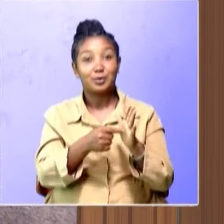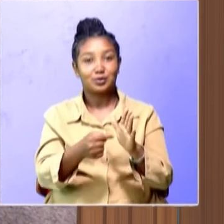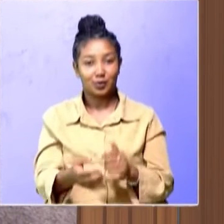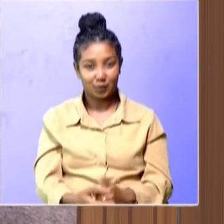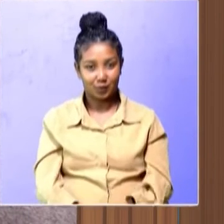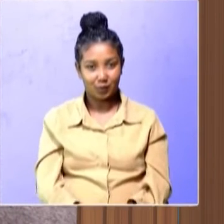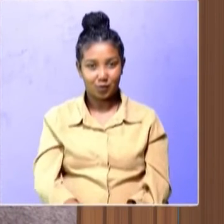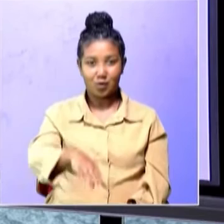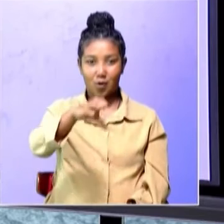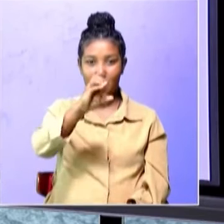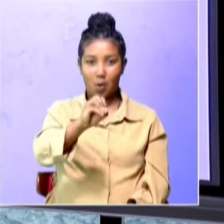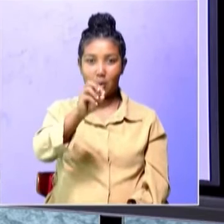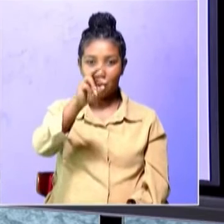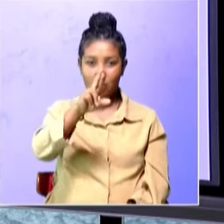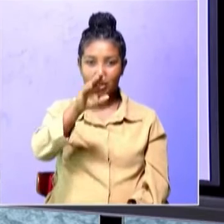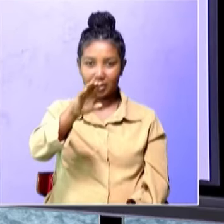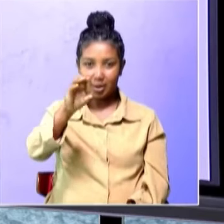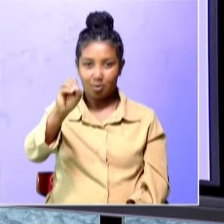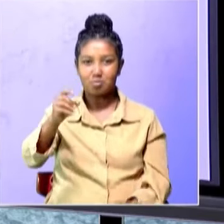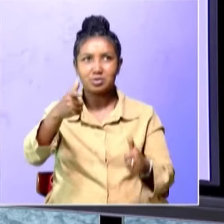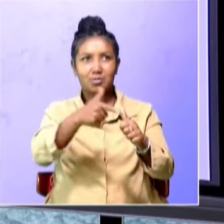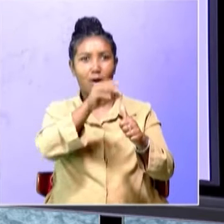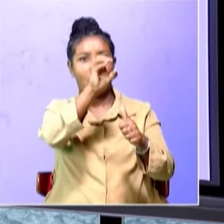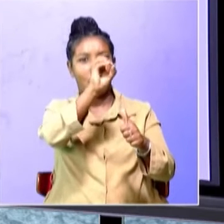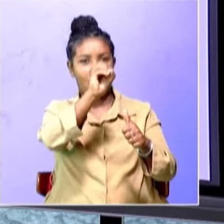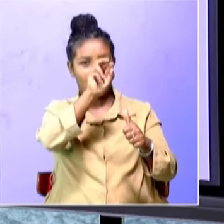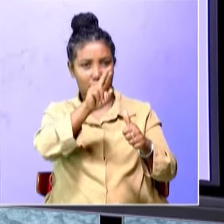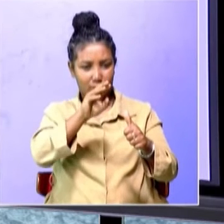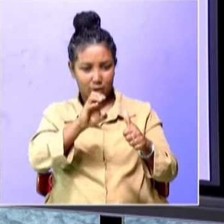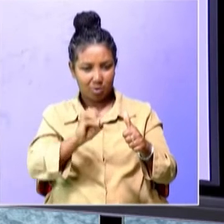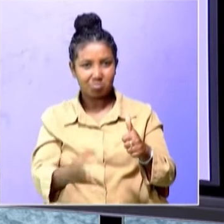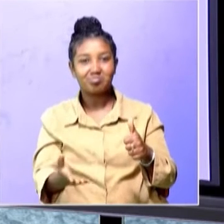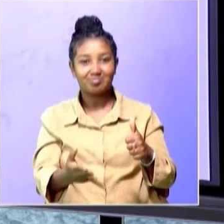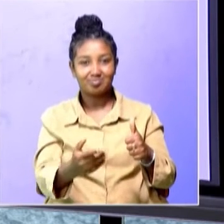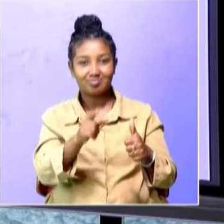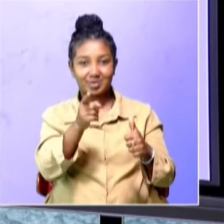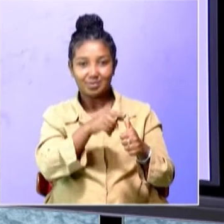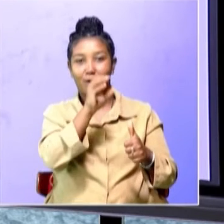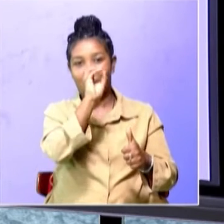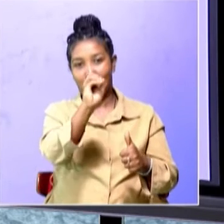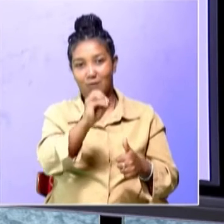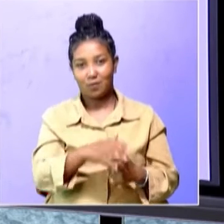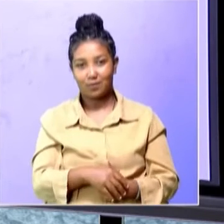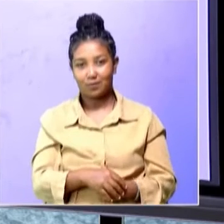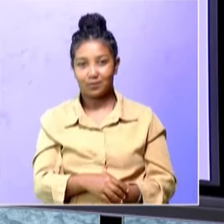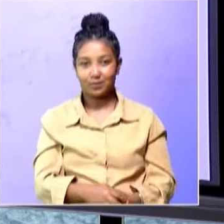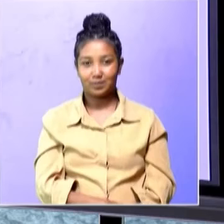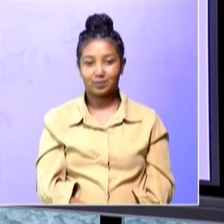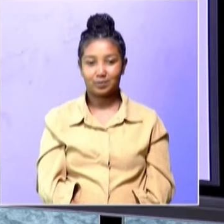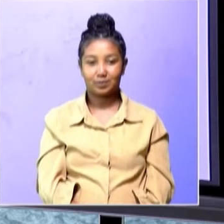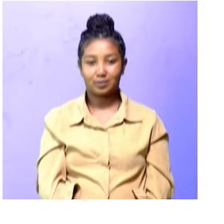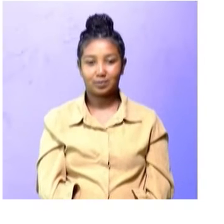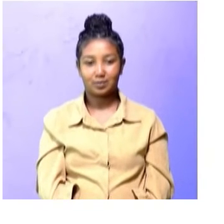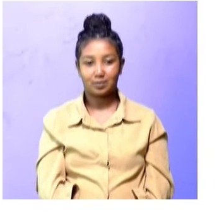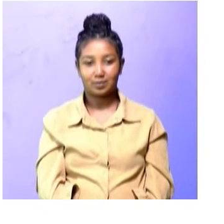you. Oreo. Let's begin with O. Let's make it here. Let's make it here because we're going to see some